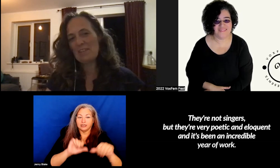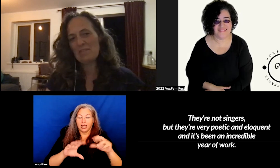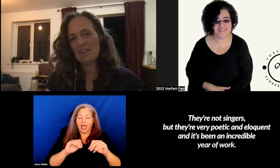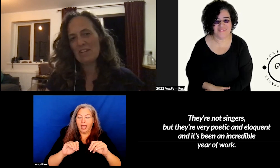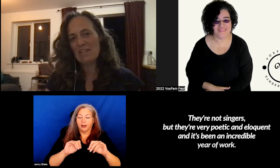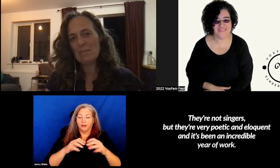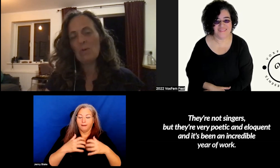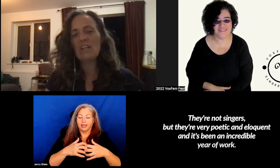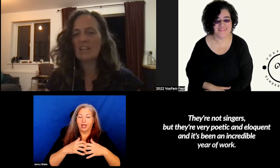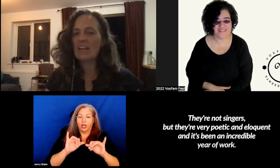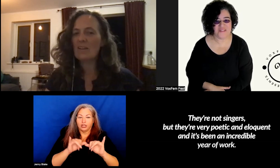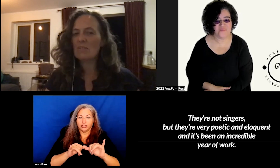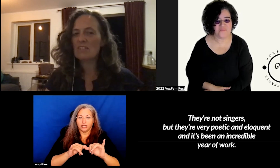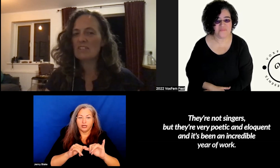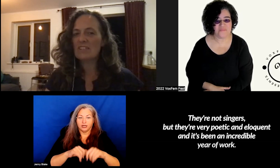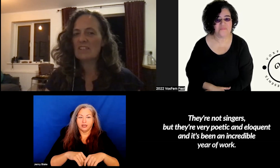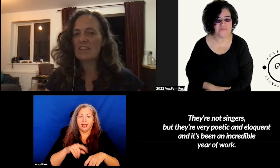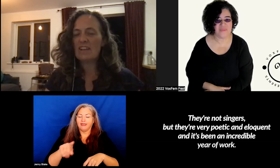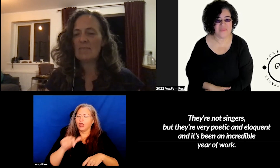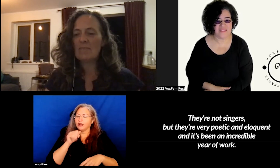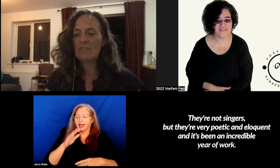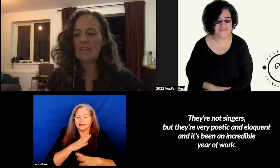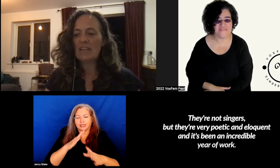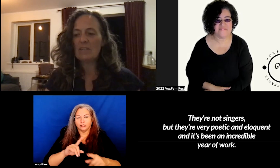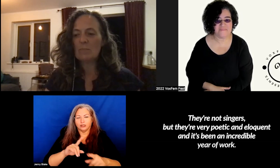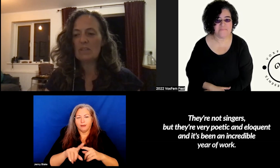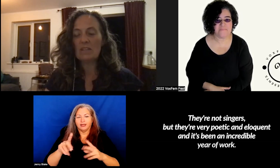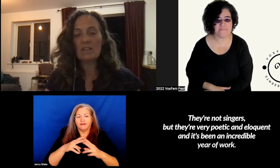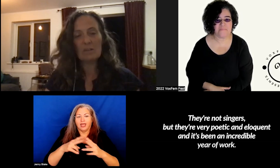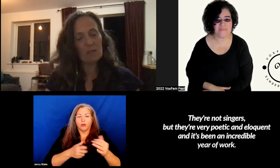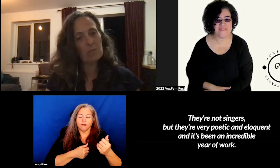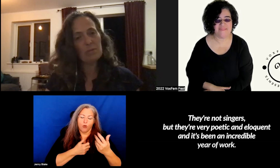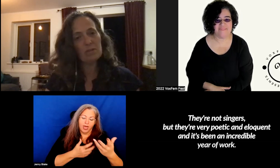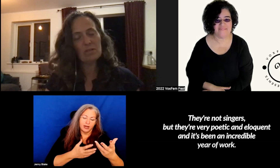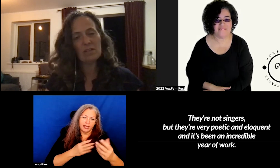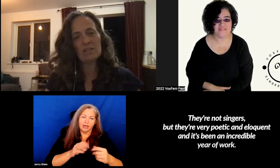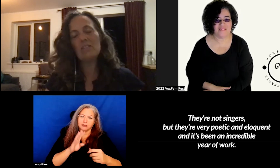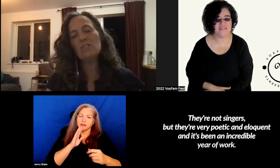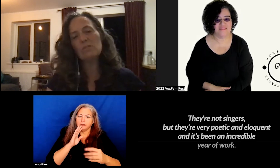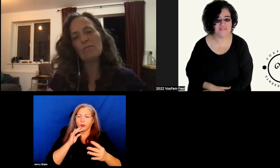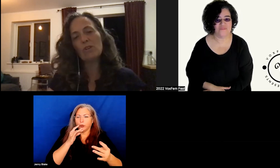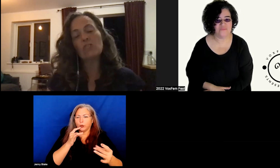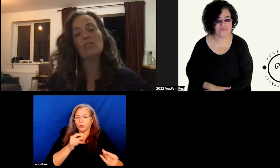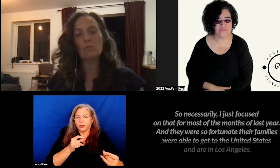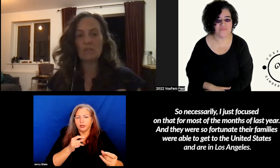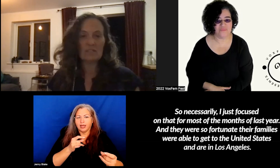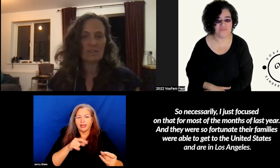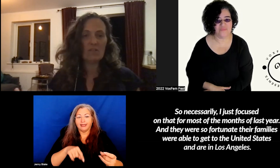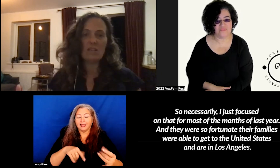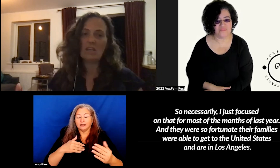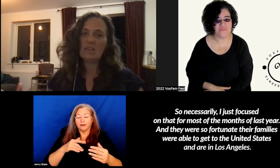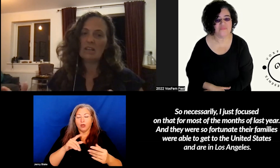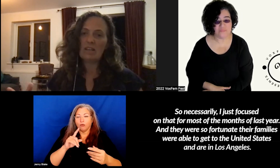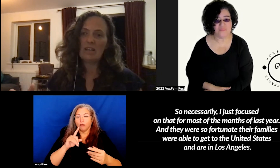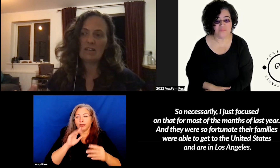but they're very poetic and eloquent. And it's been an incredible year of work. So